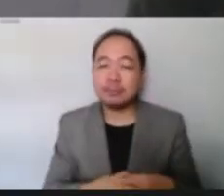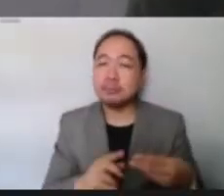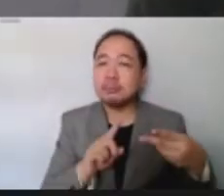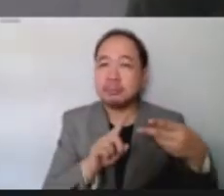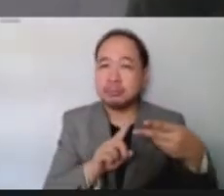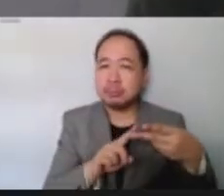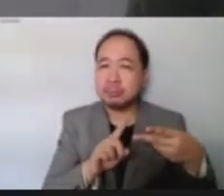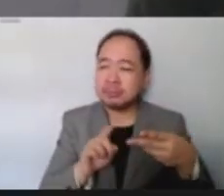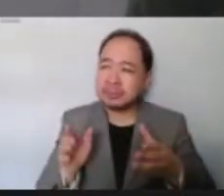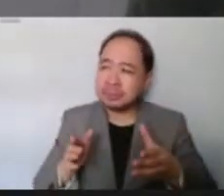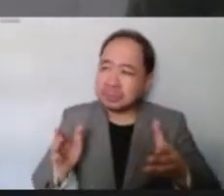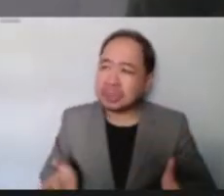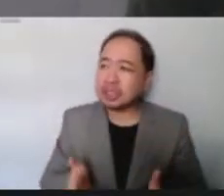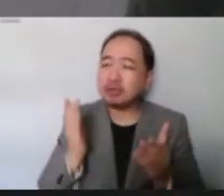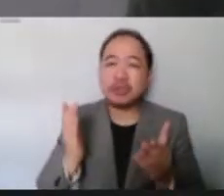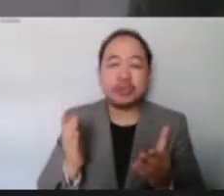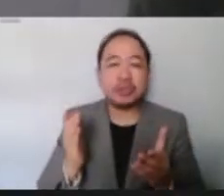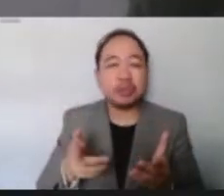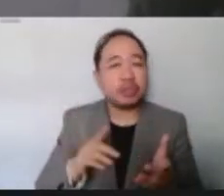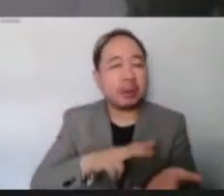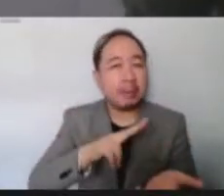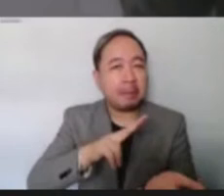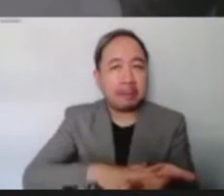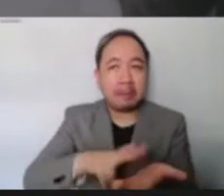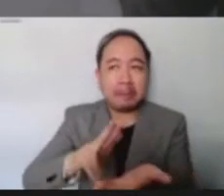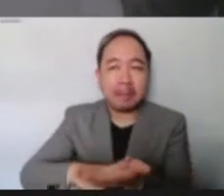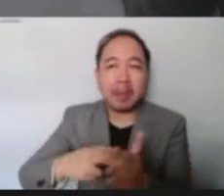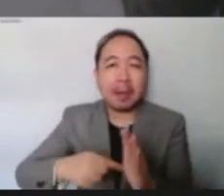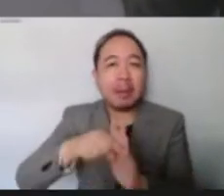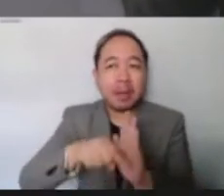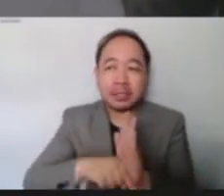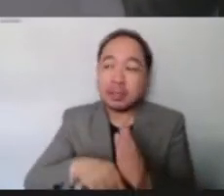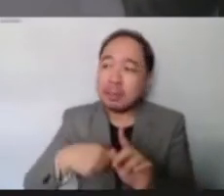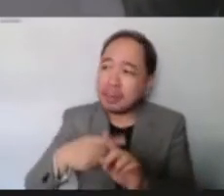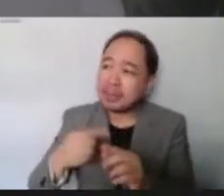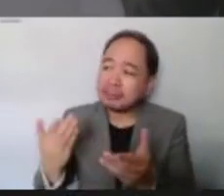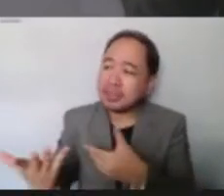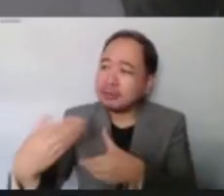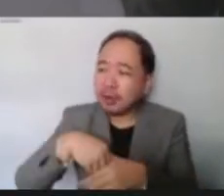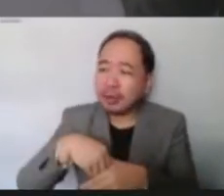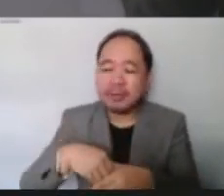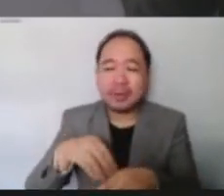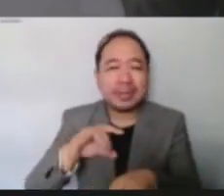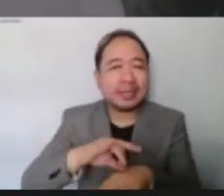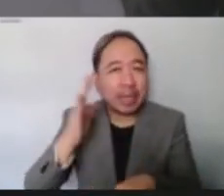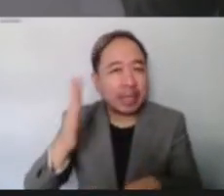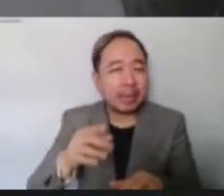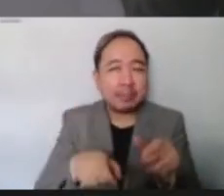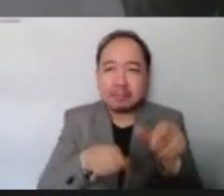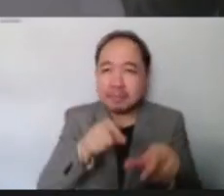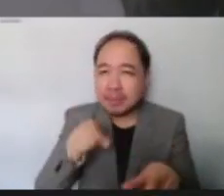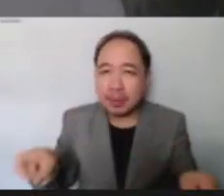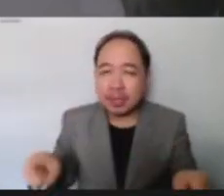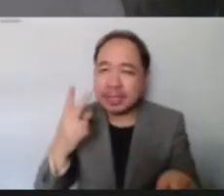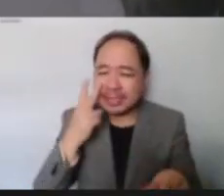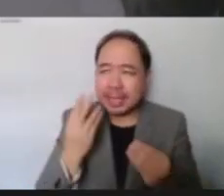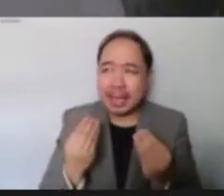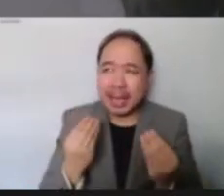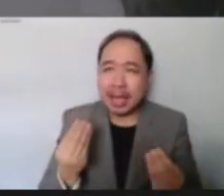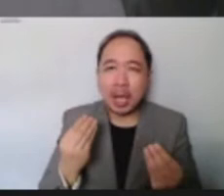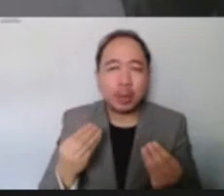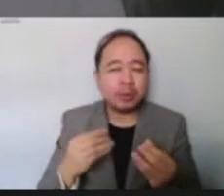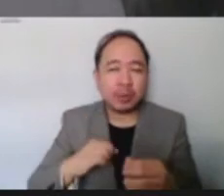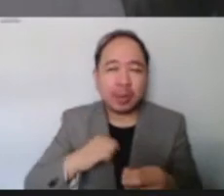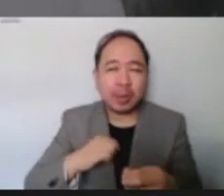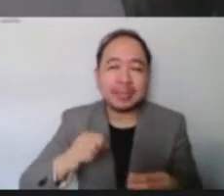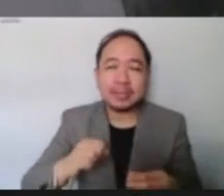policies and mobilize technical expertise in support of efforts by s-cap to accelerate environmental and sustainable development